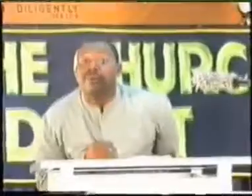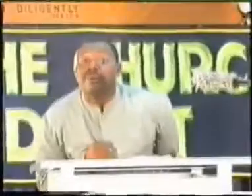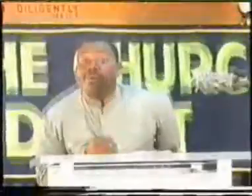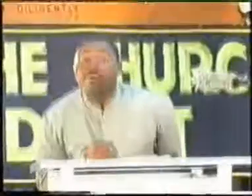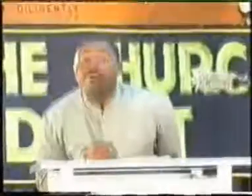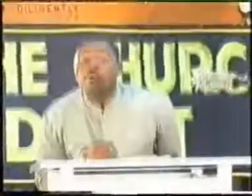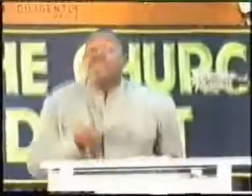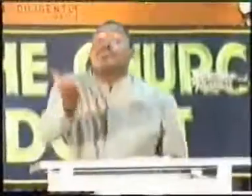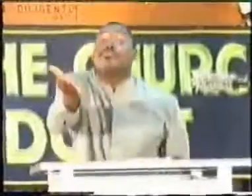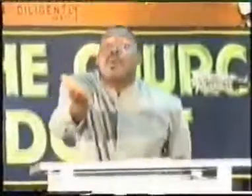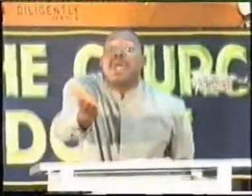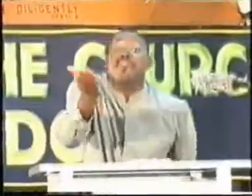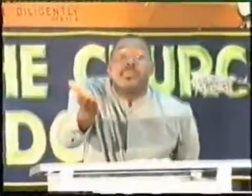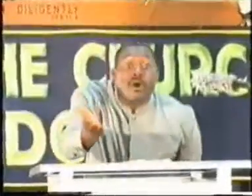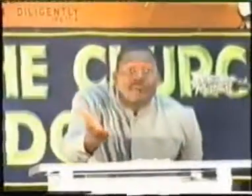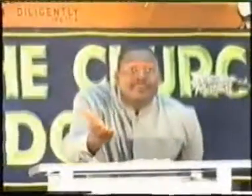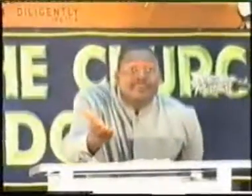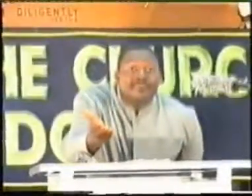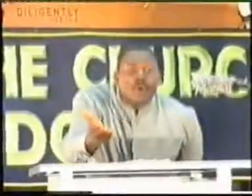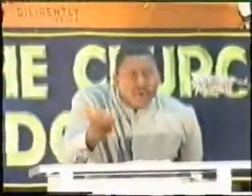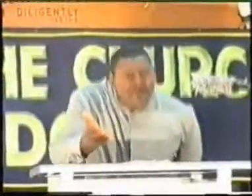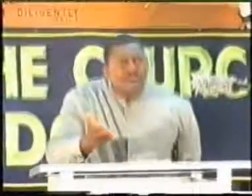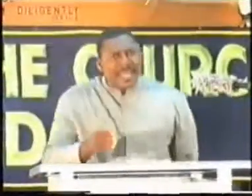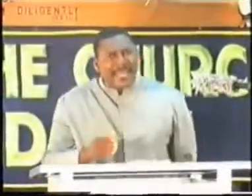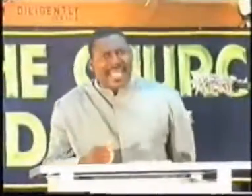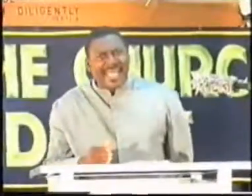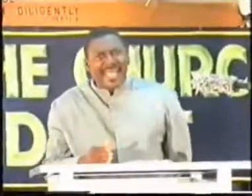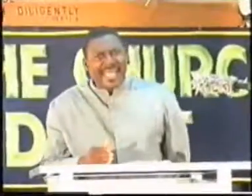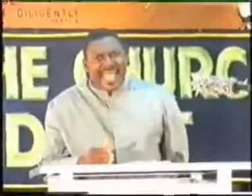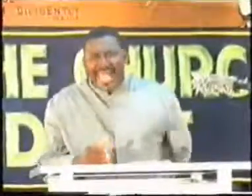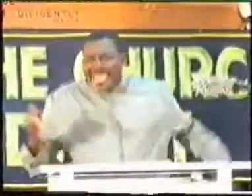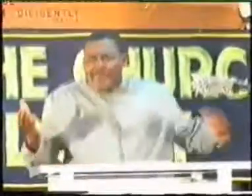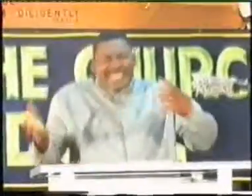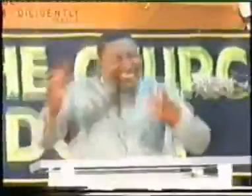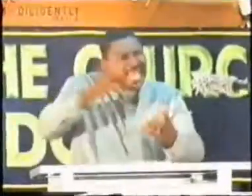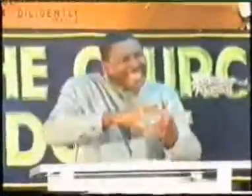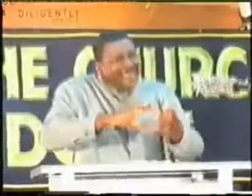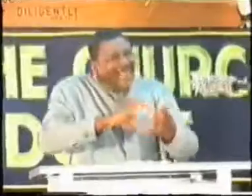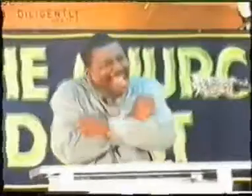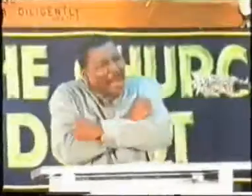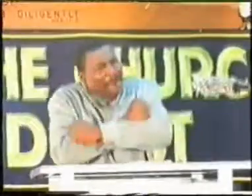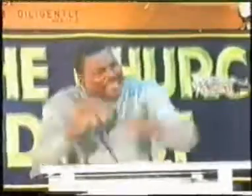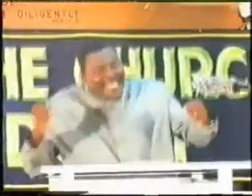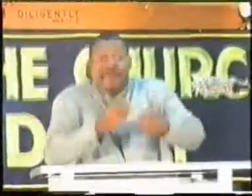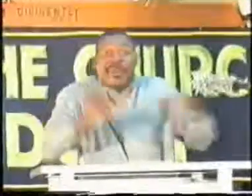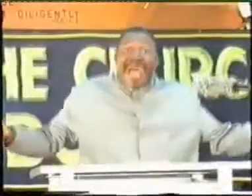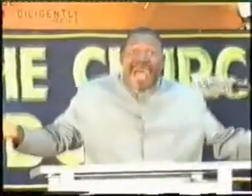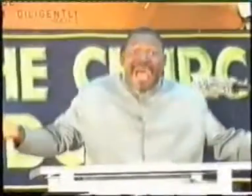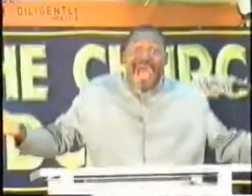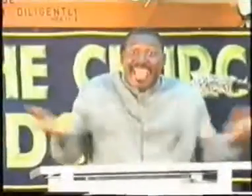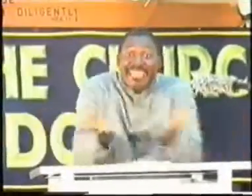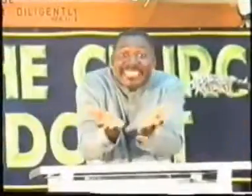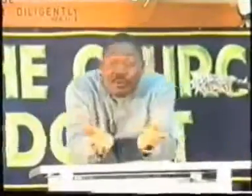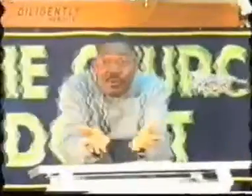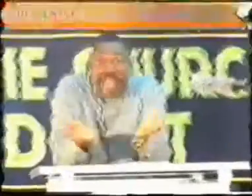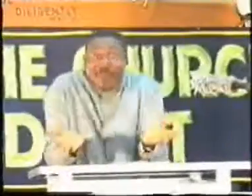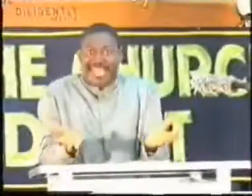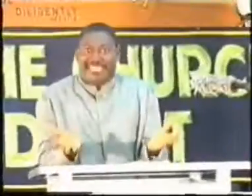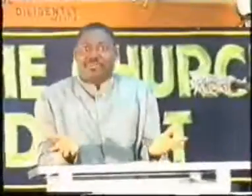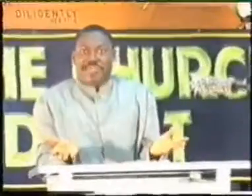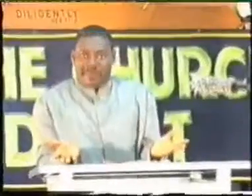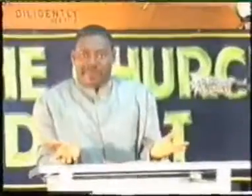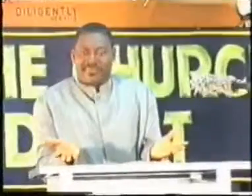awo wo bi asoma entwene bo odofo wo tie me enti ama Christianity no aye busy basa ene ye te ho